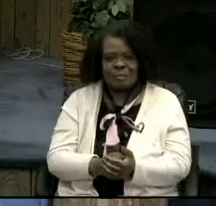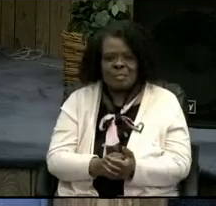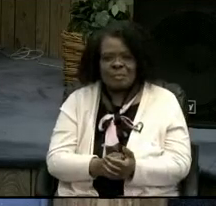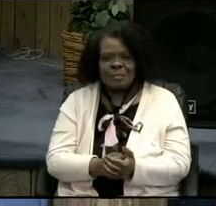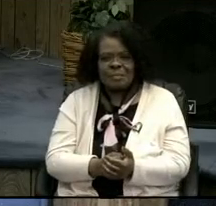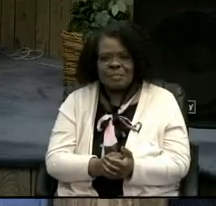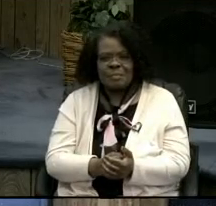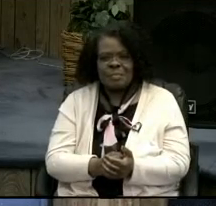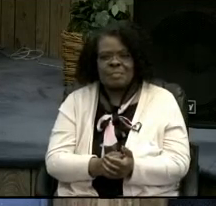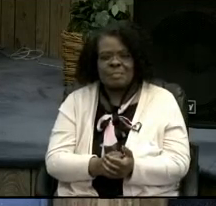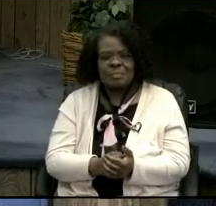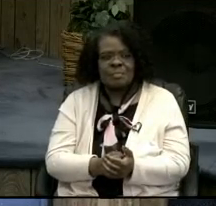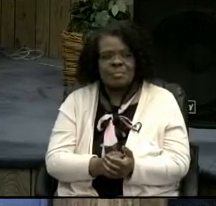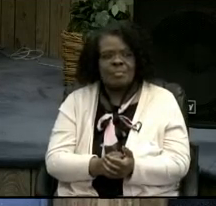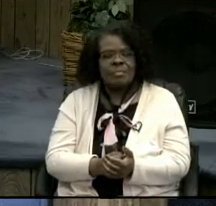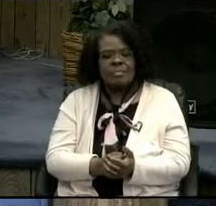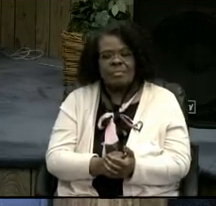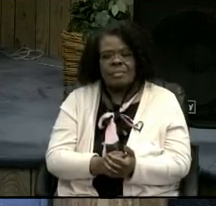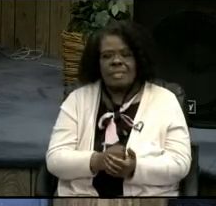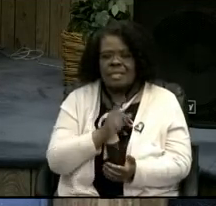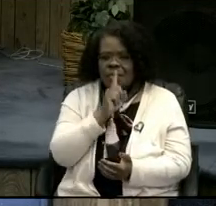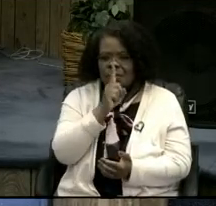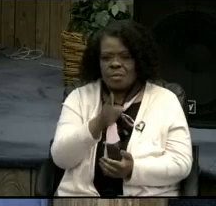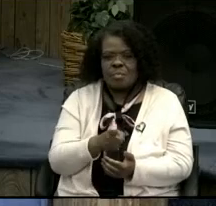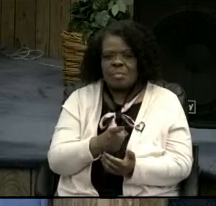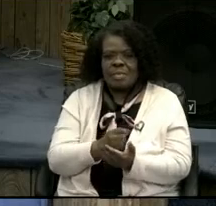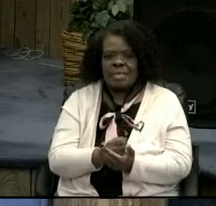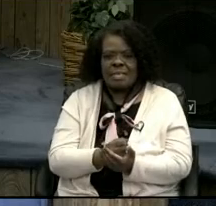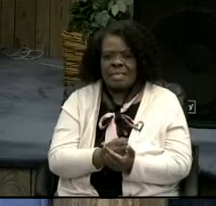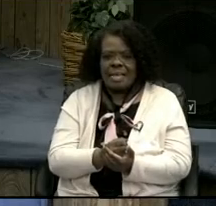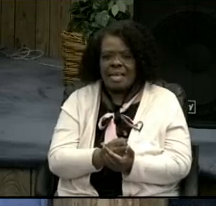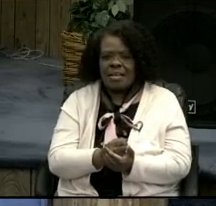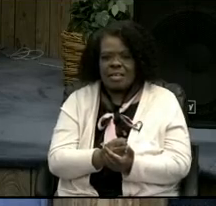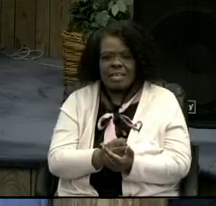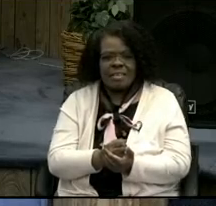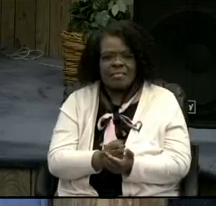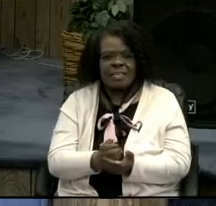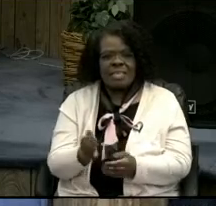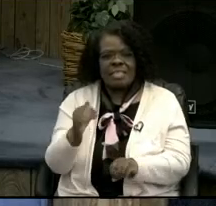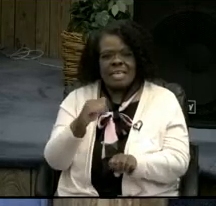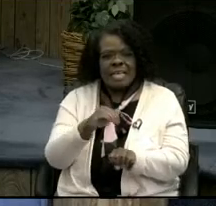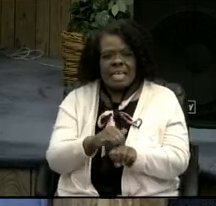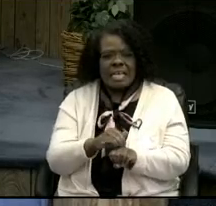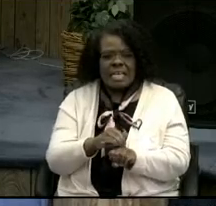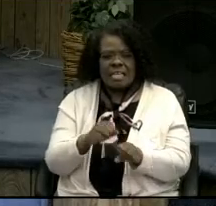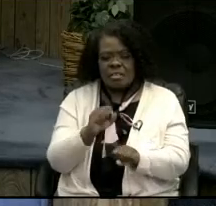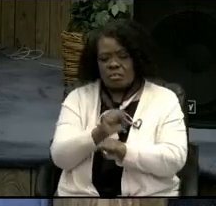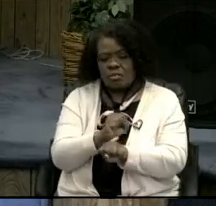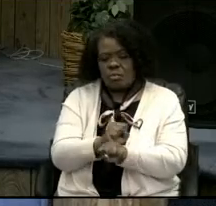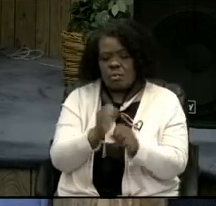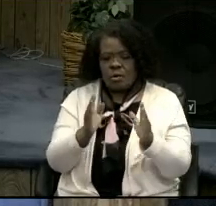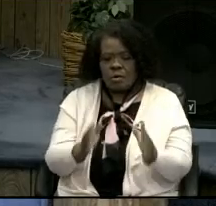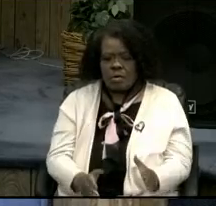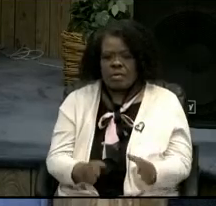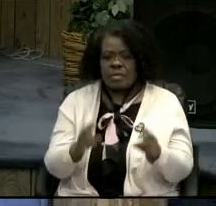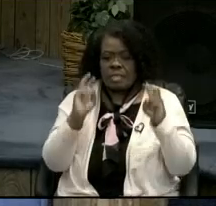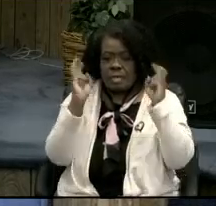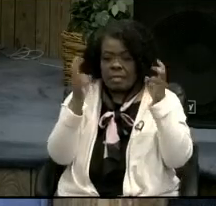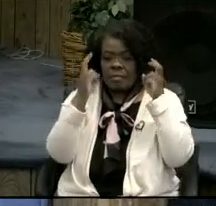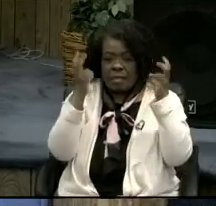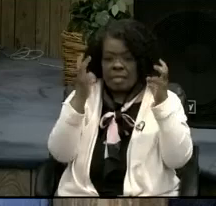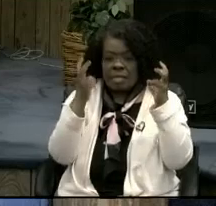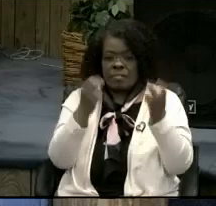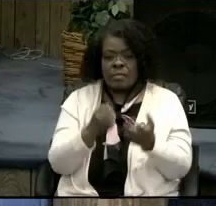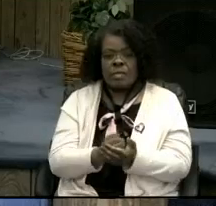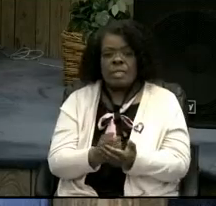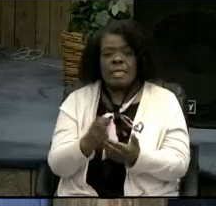Neither be thou envious against the workers of iniquity, for they shall soon be cut down like the grass and